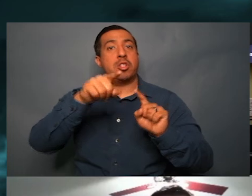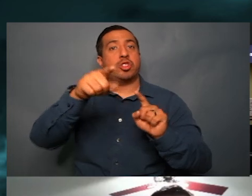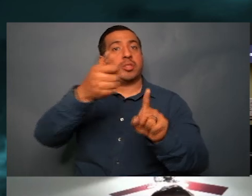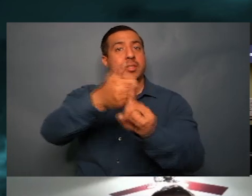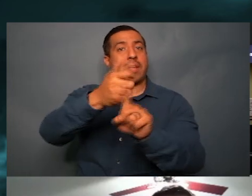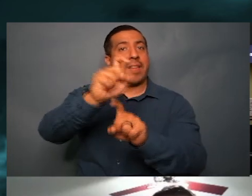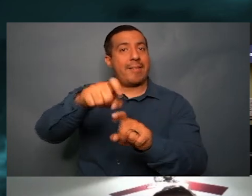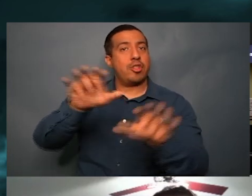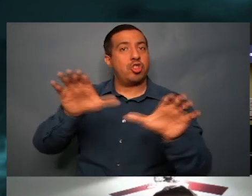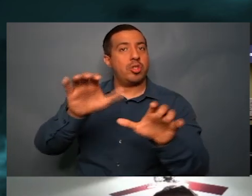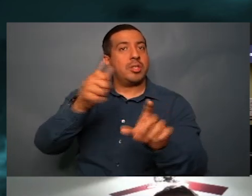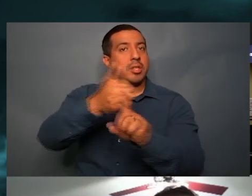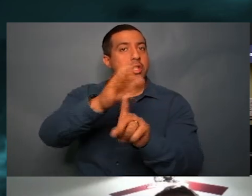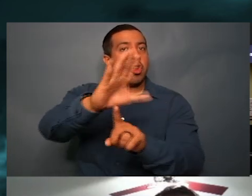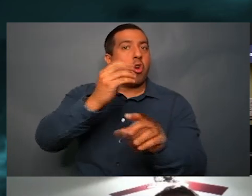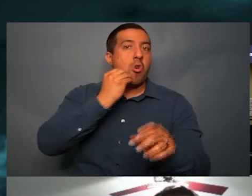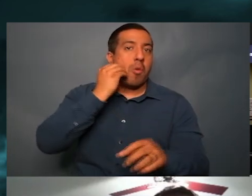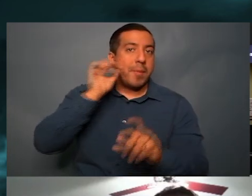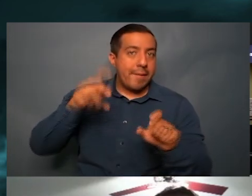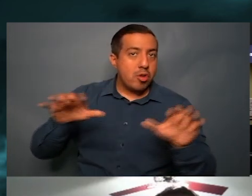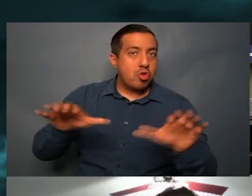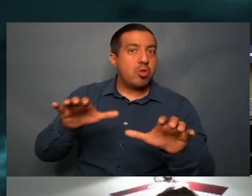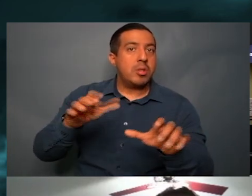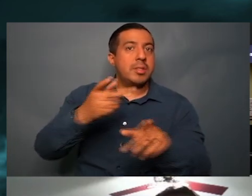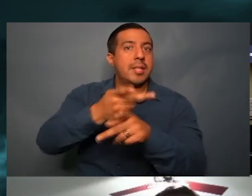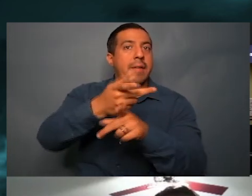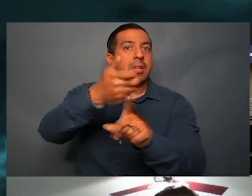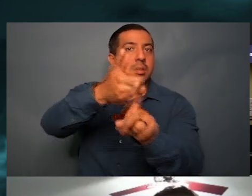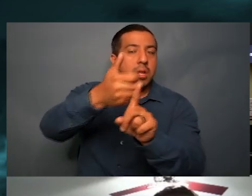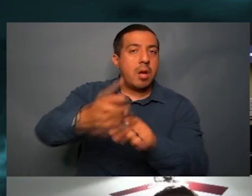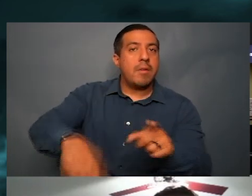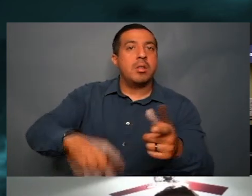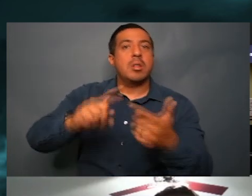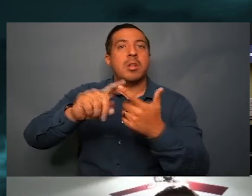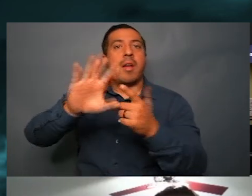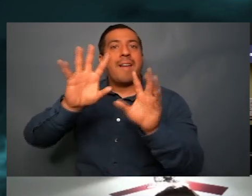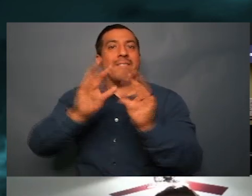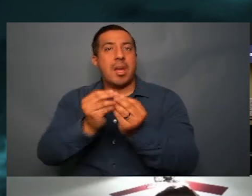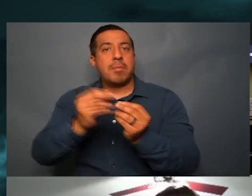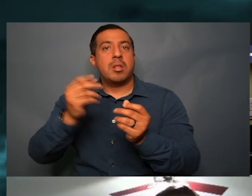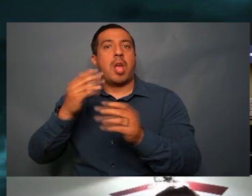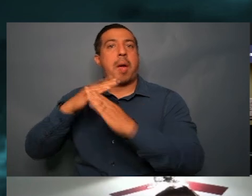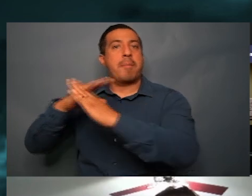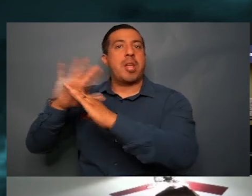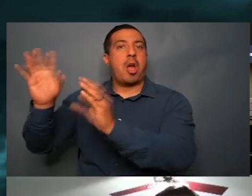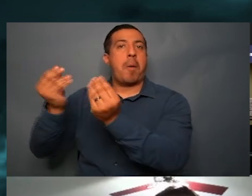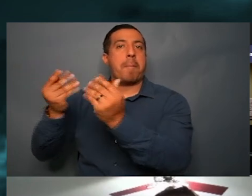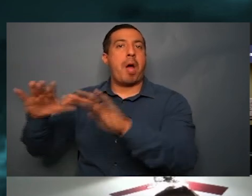yourselves at your own homes, to take care of yourself, your family, and then to protect your property the best you can.